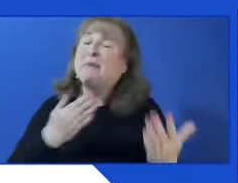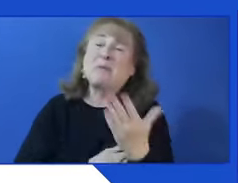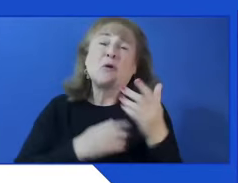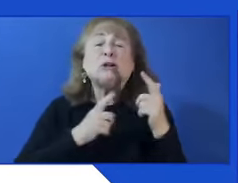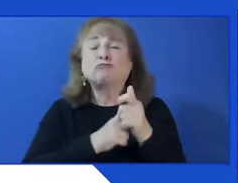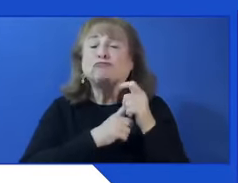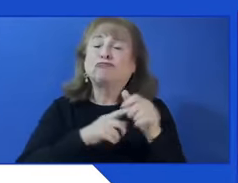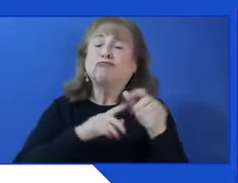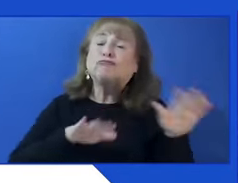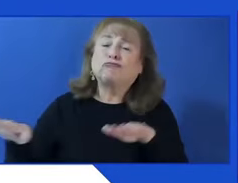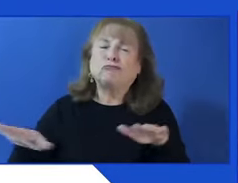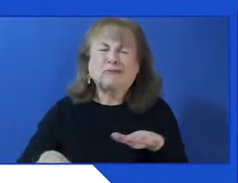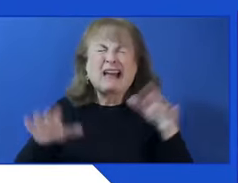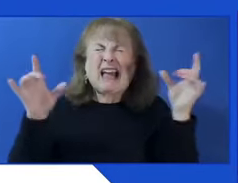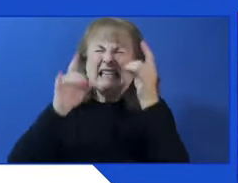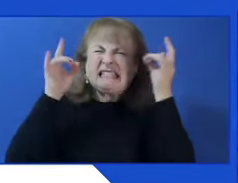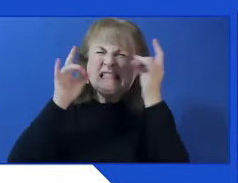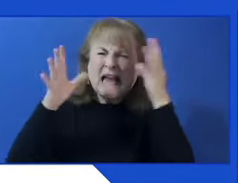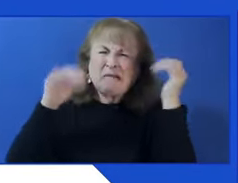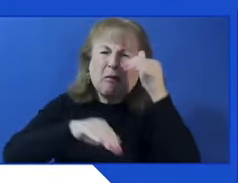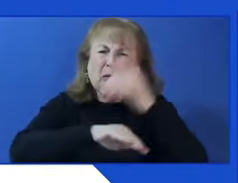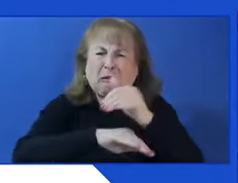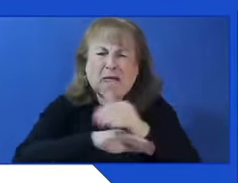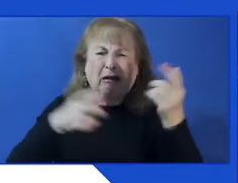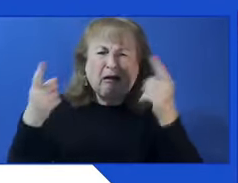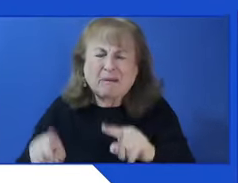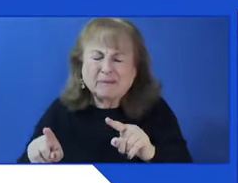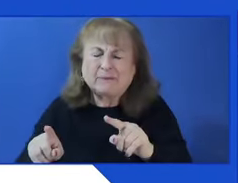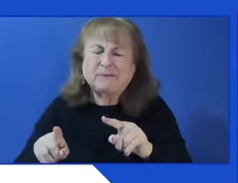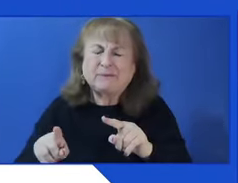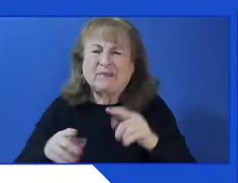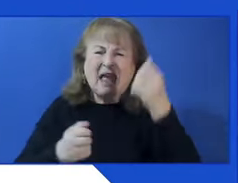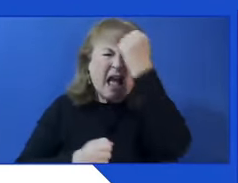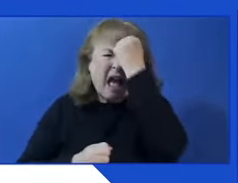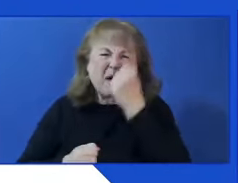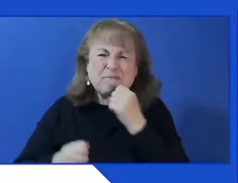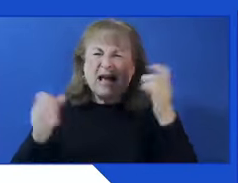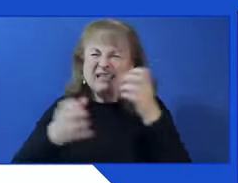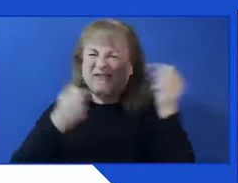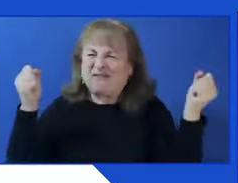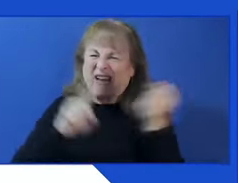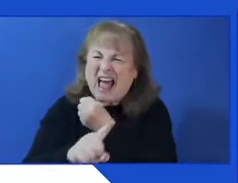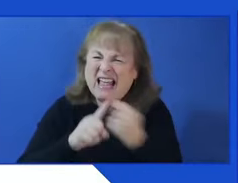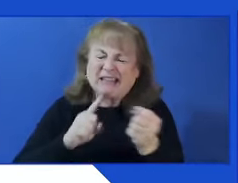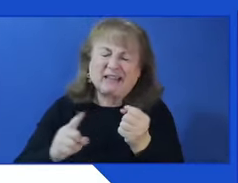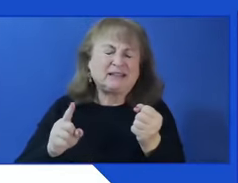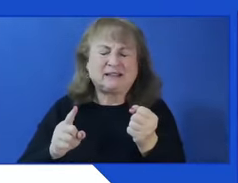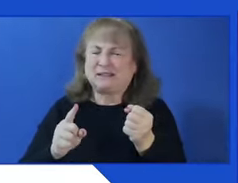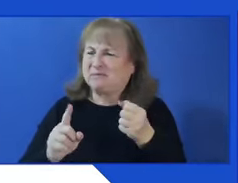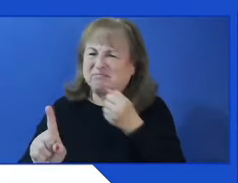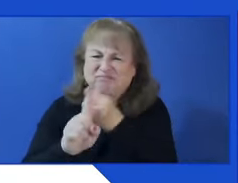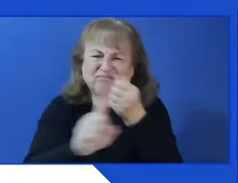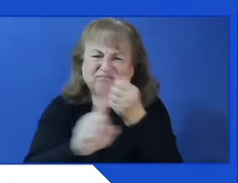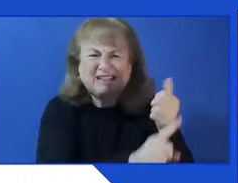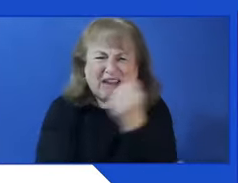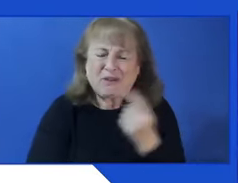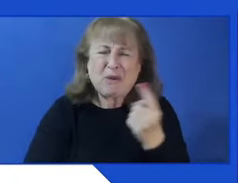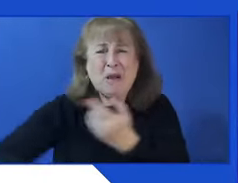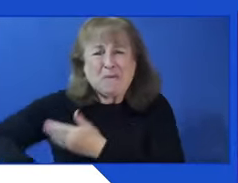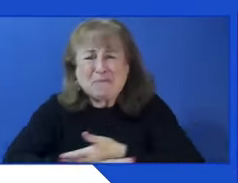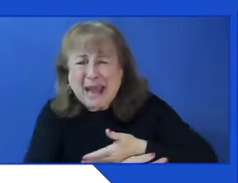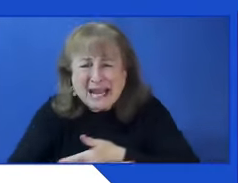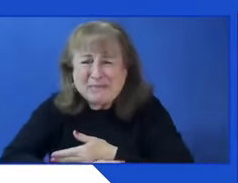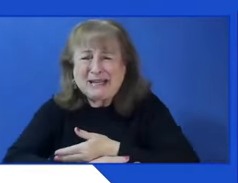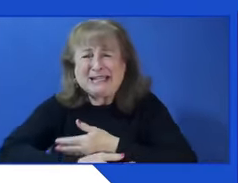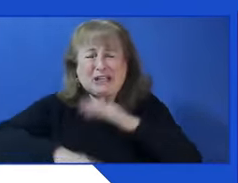a nightmare unfolded. Hamas violence spared no one. Babies, toddlers,